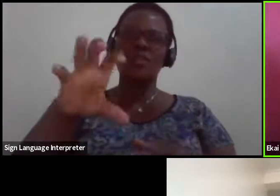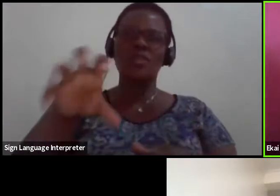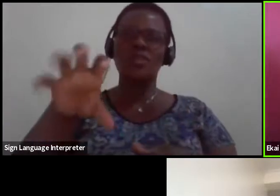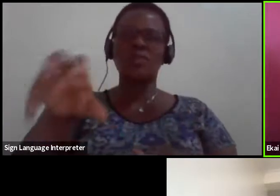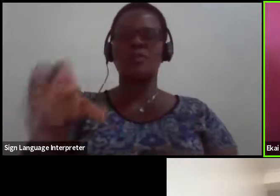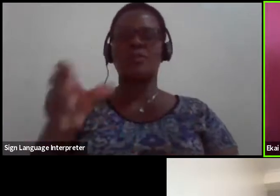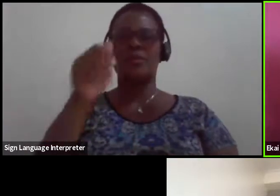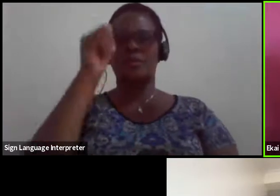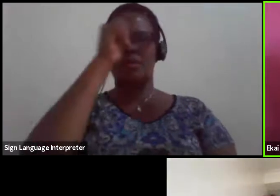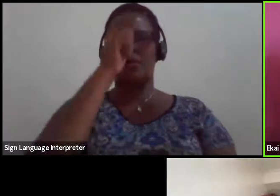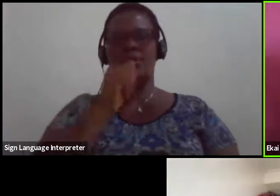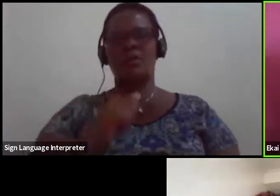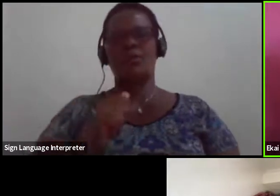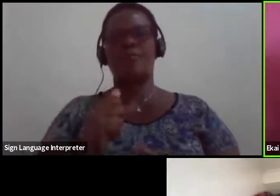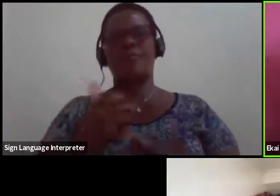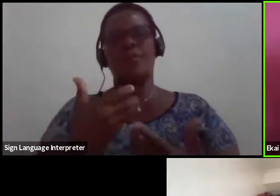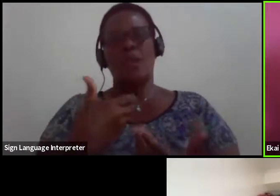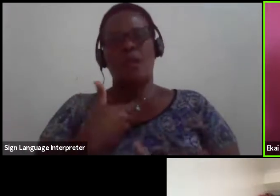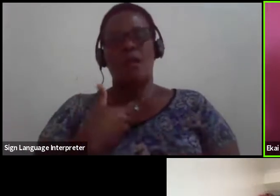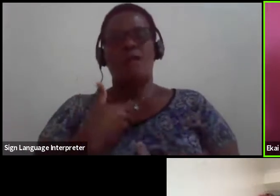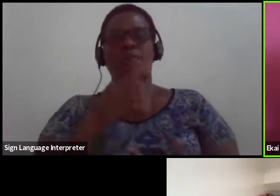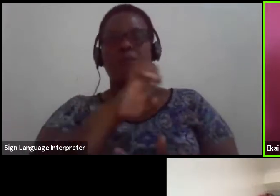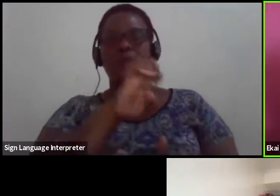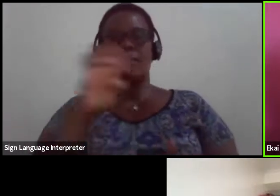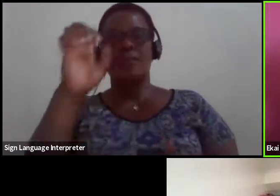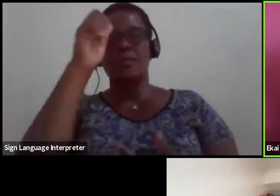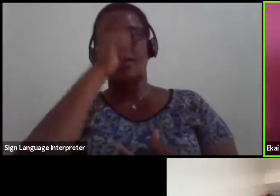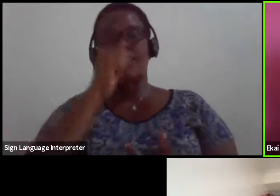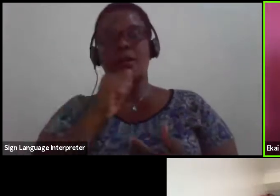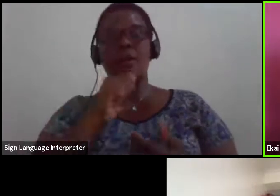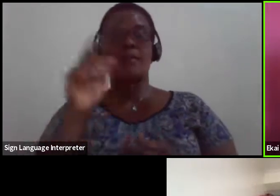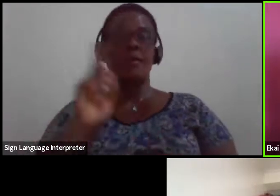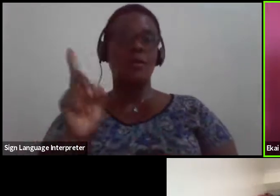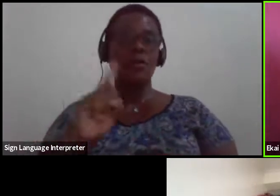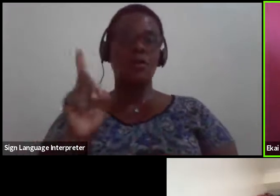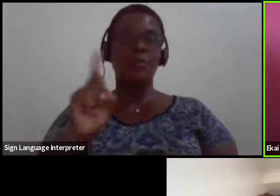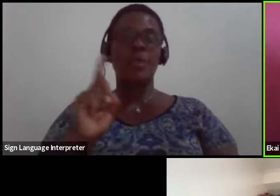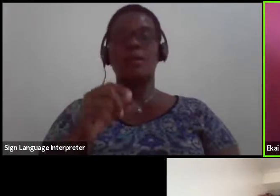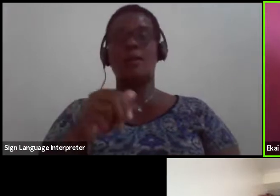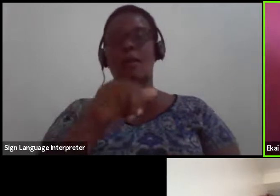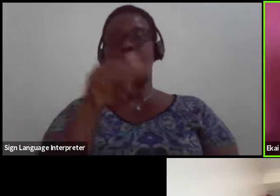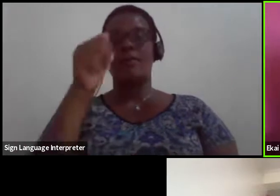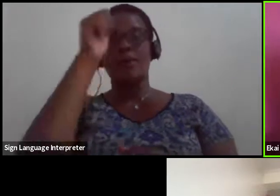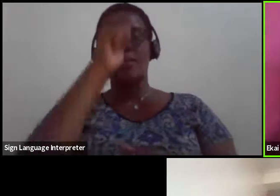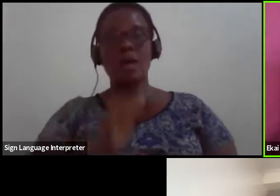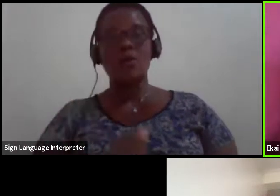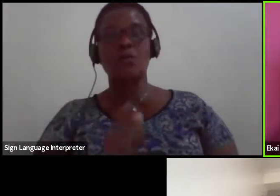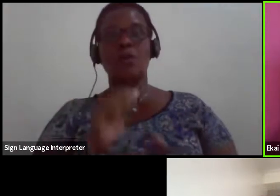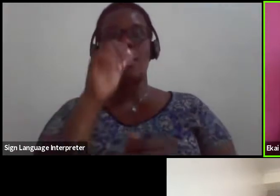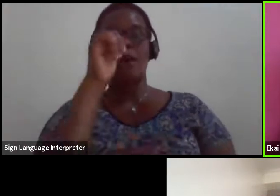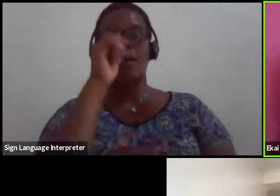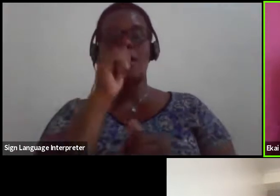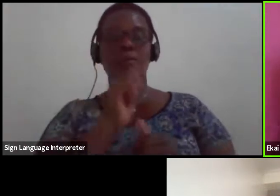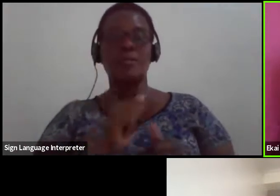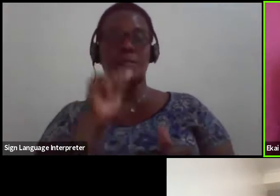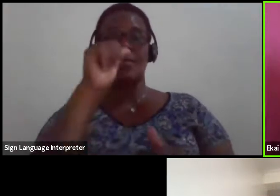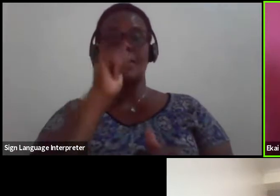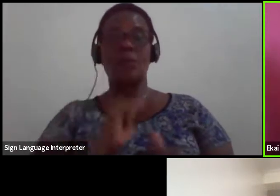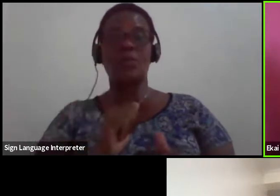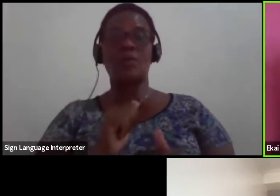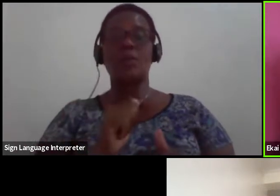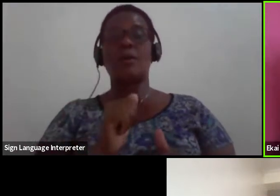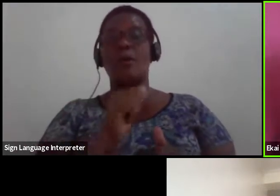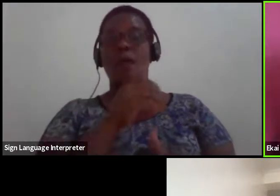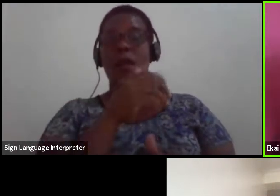in Nairobi. We have the Southern Africa office in Lusaka, Zambia, where my colleague Bulanda Nkowani